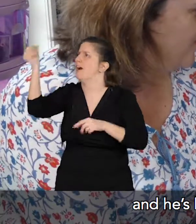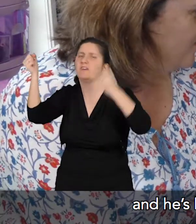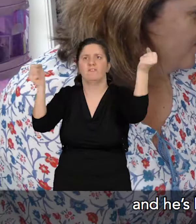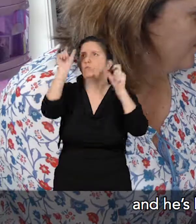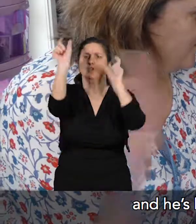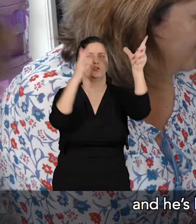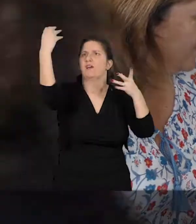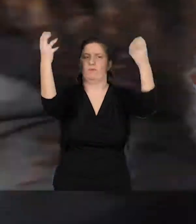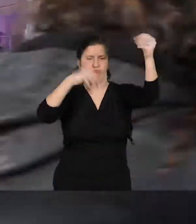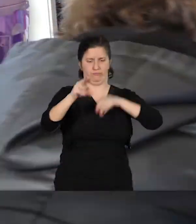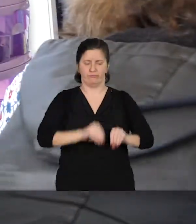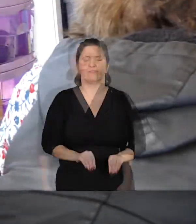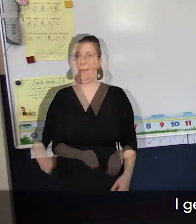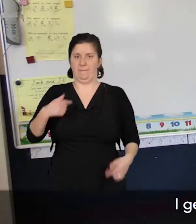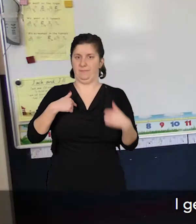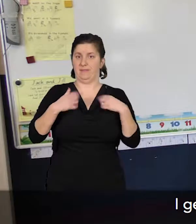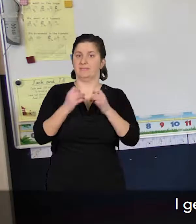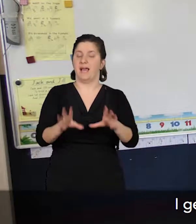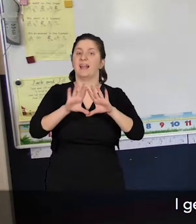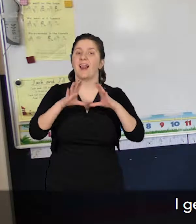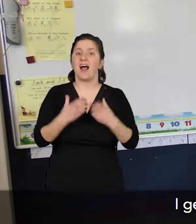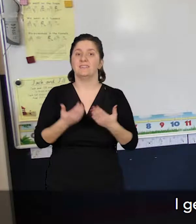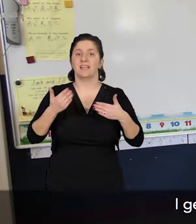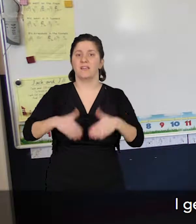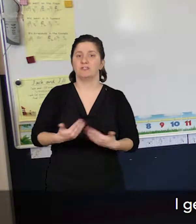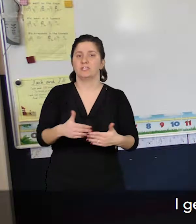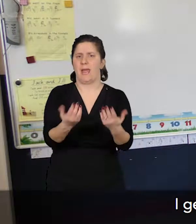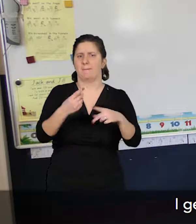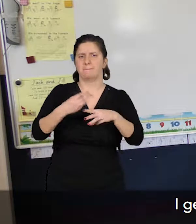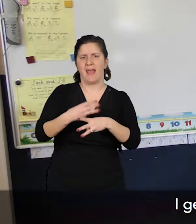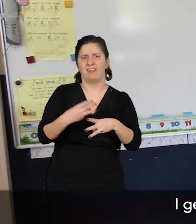with stories and photos. I generally start the